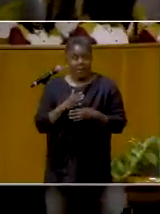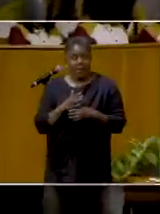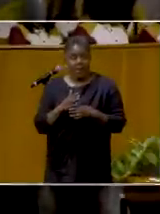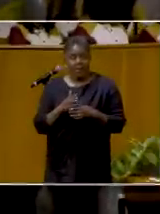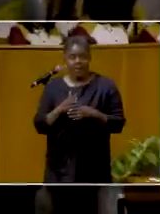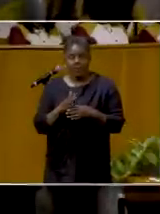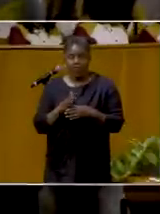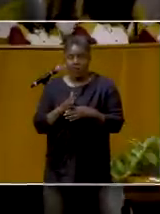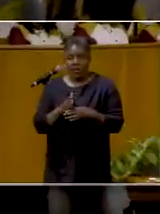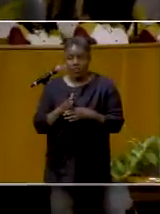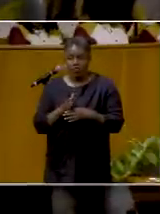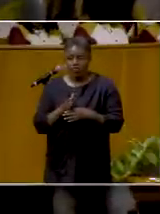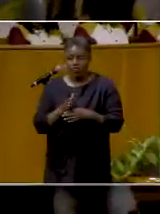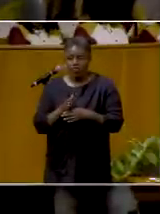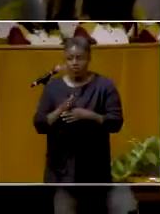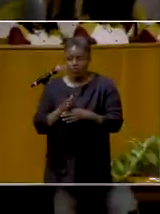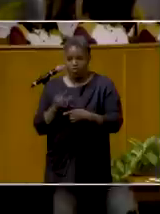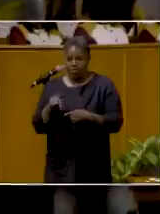right about here.